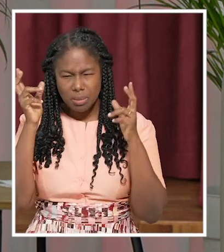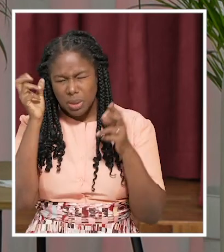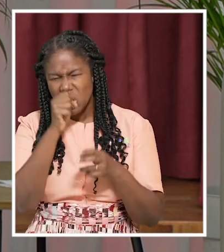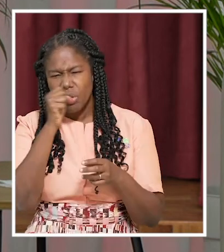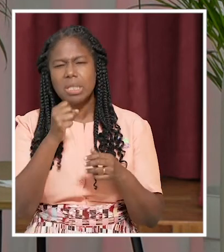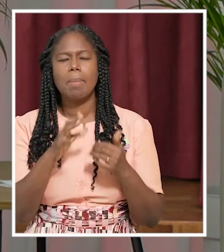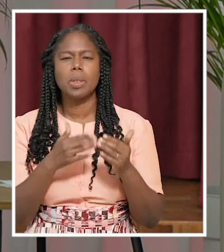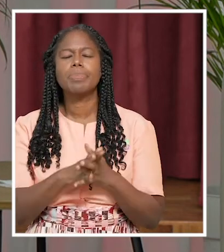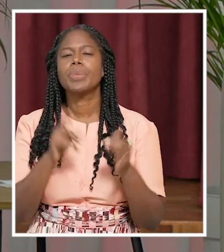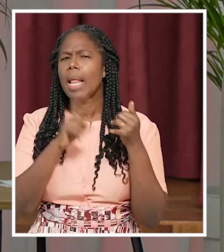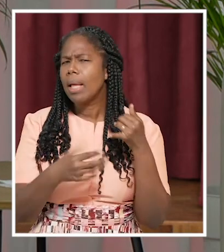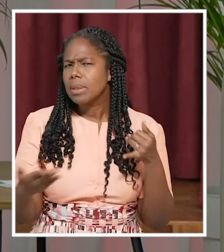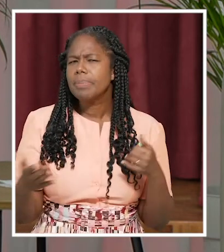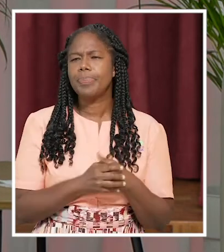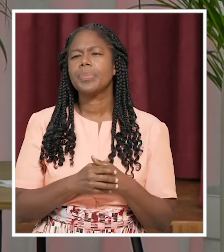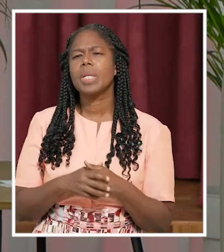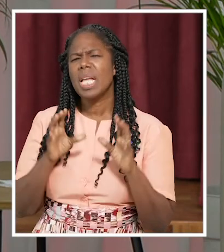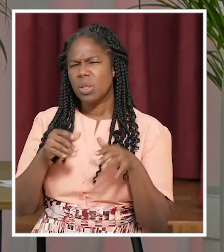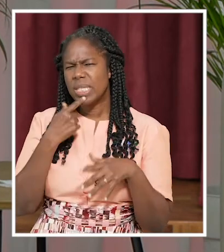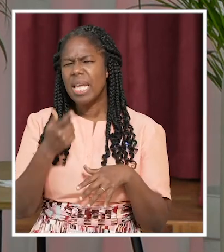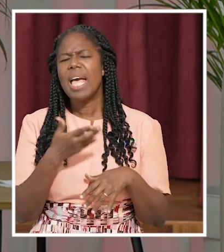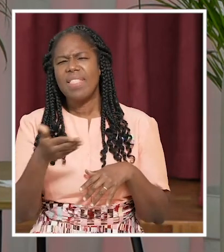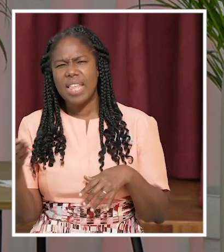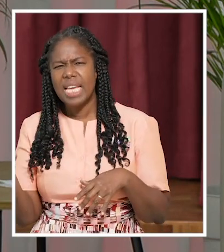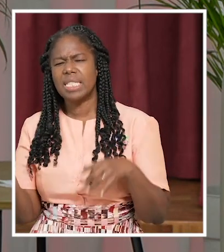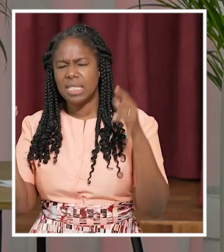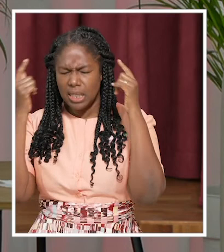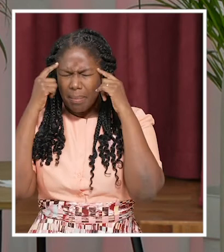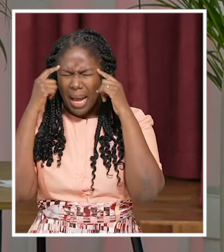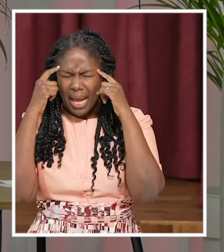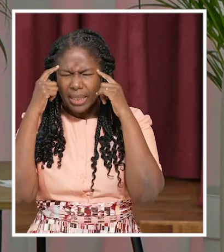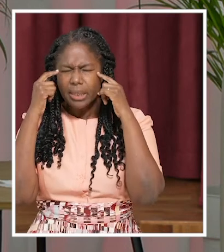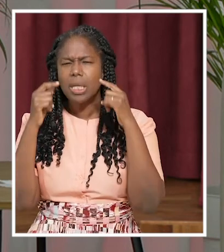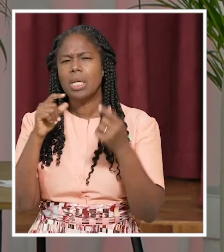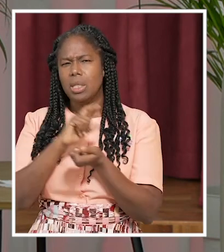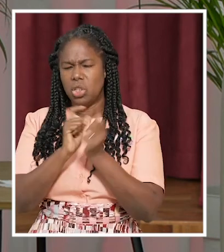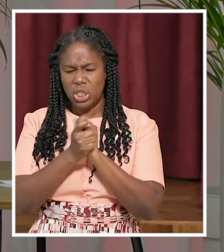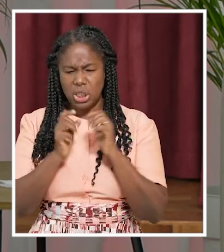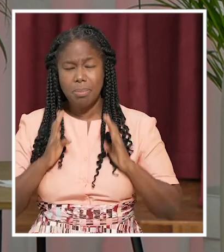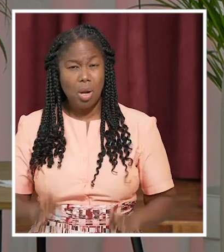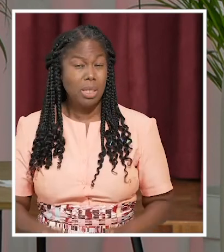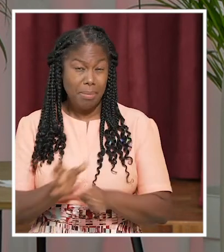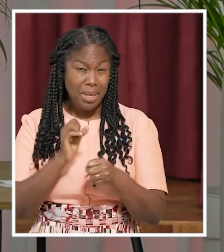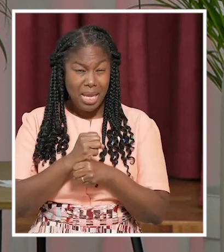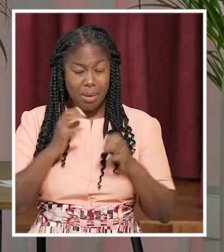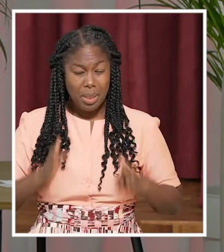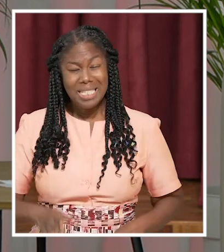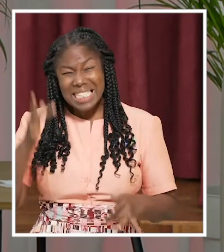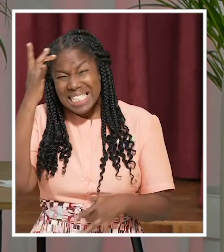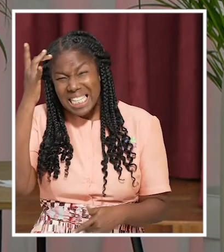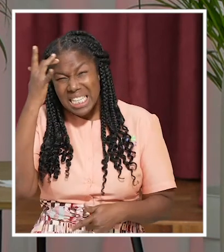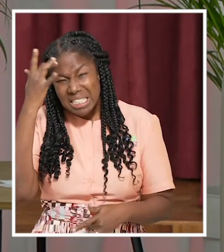mind could affect the body in terms of medical issues developing within the body because of experiences that you would have had